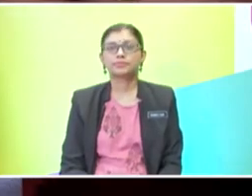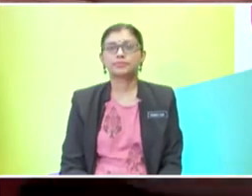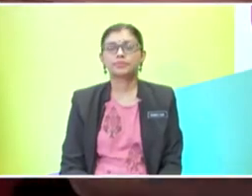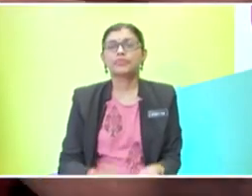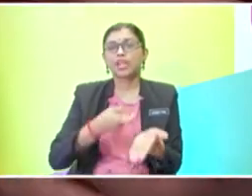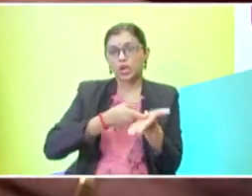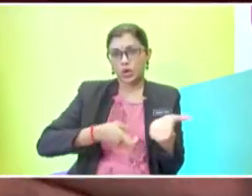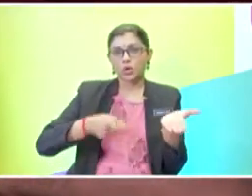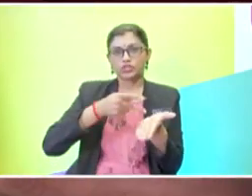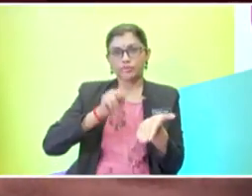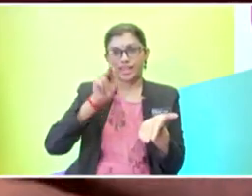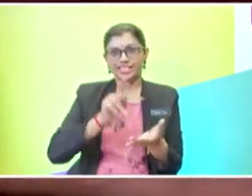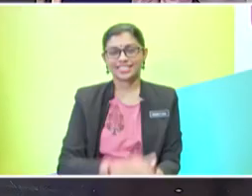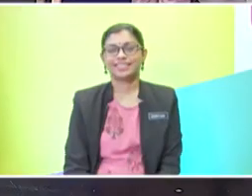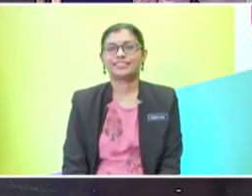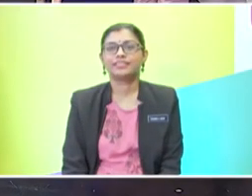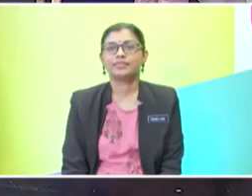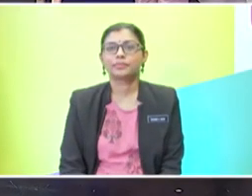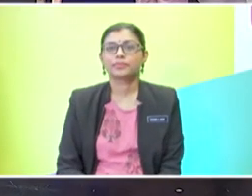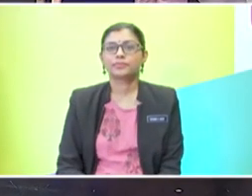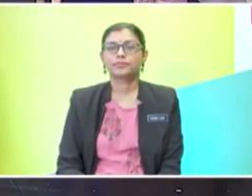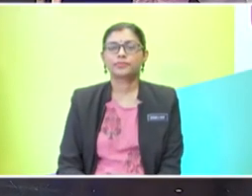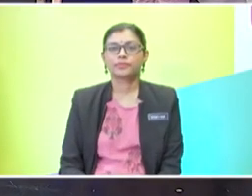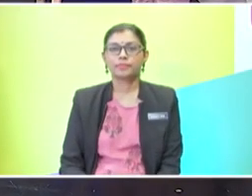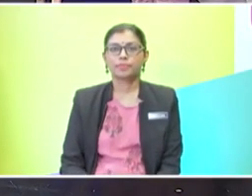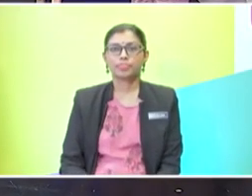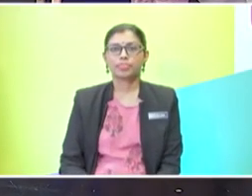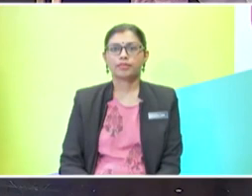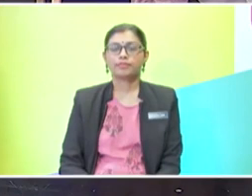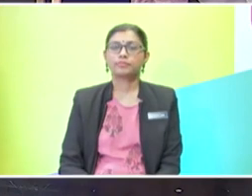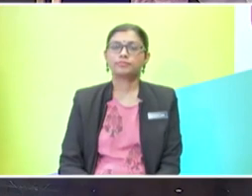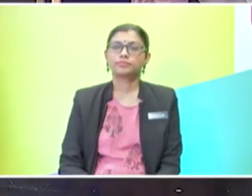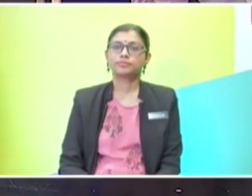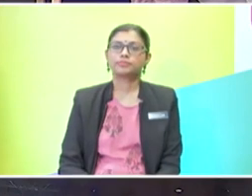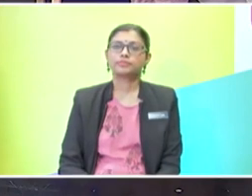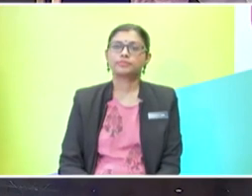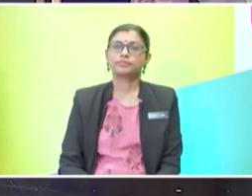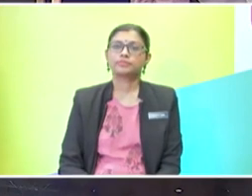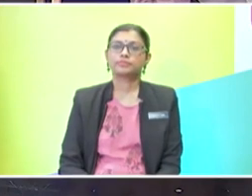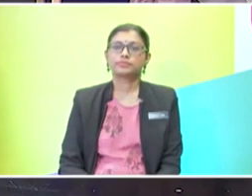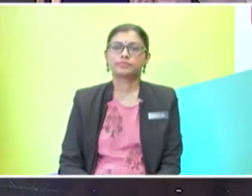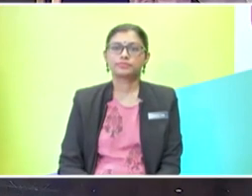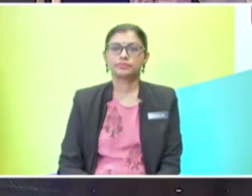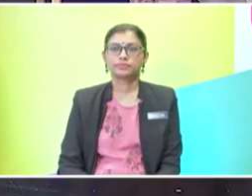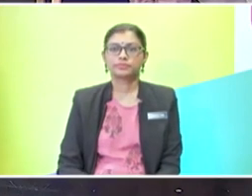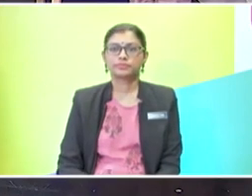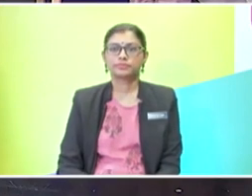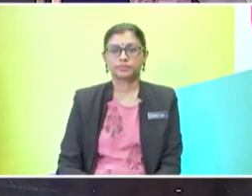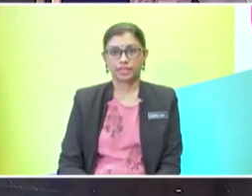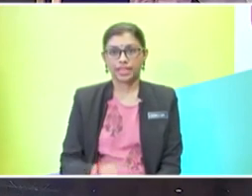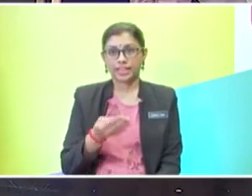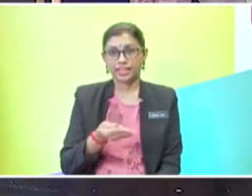cost price. Yes, you're right. Here. Yes. Next one will be things that own permanently.